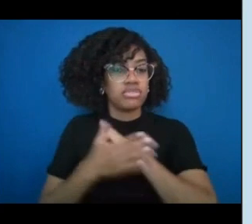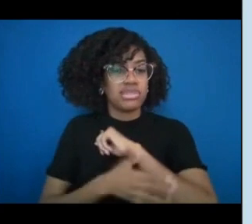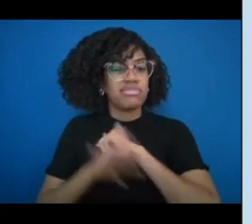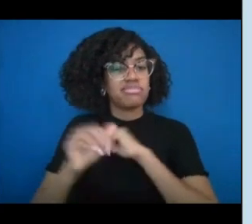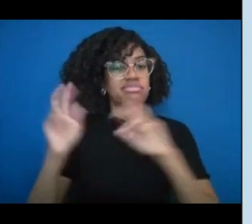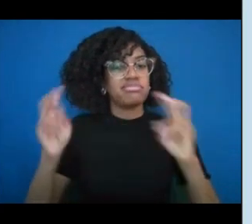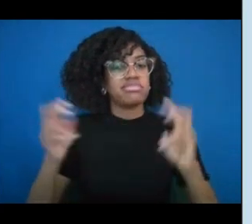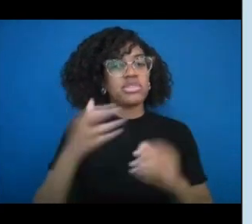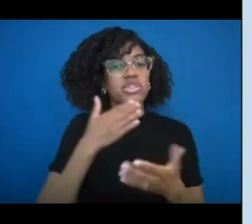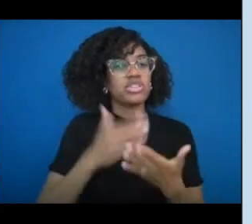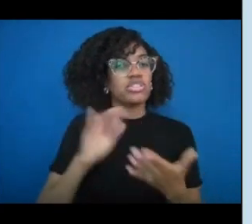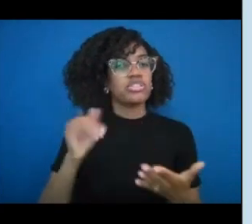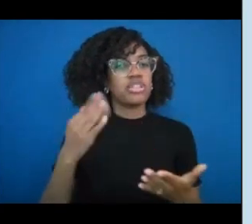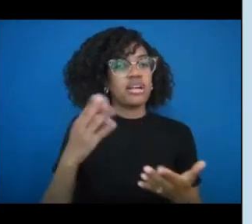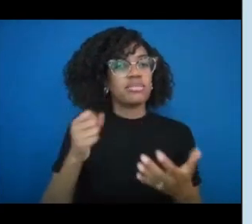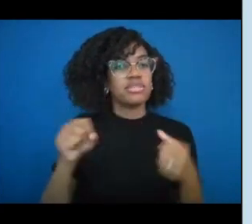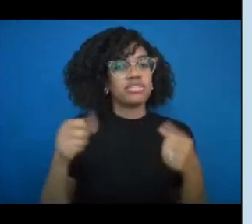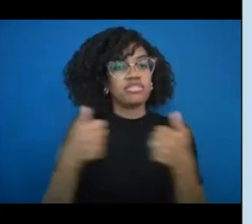and for us.